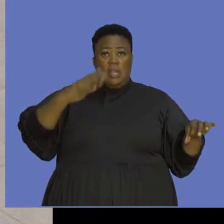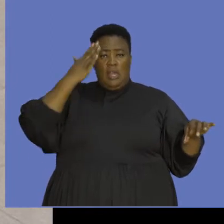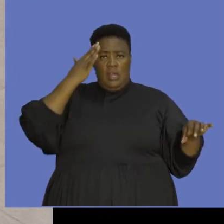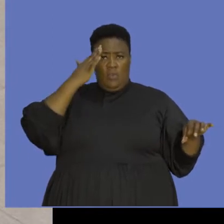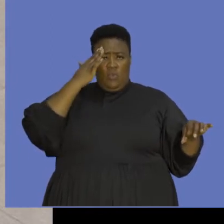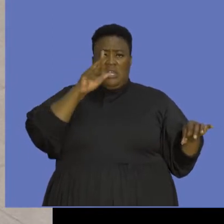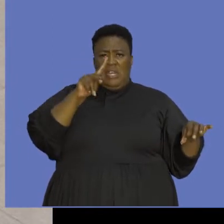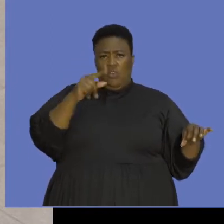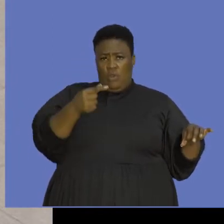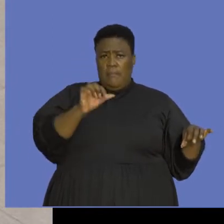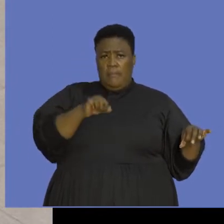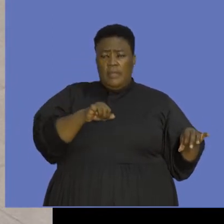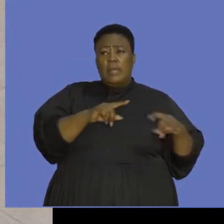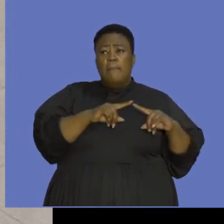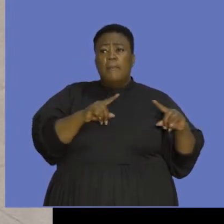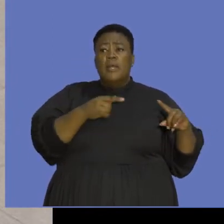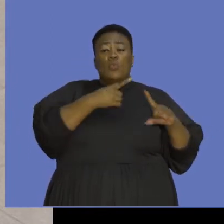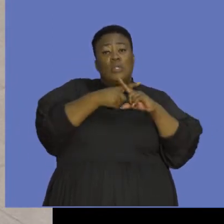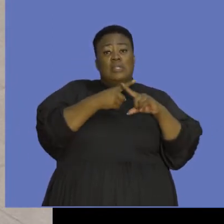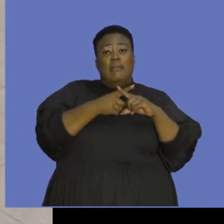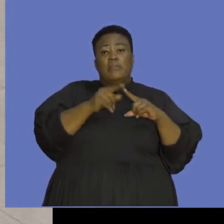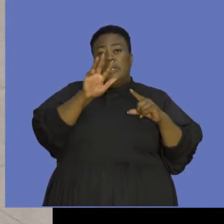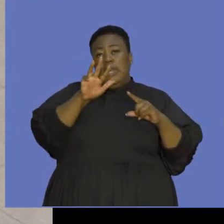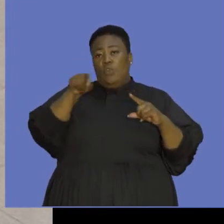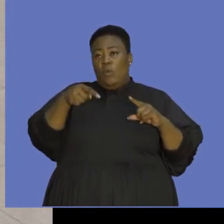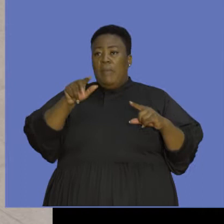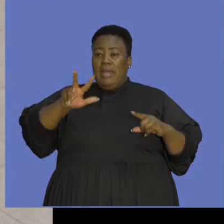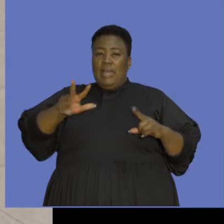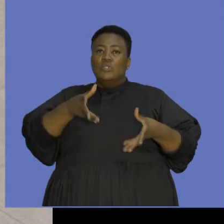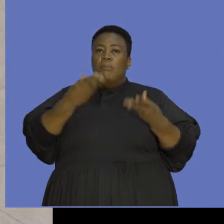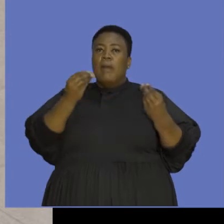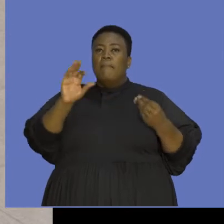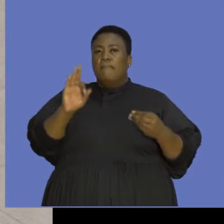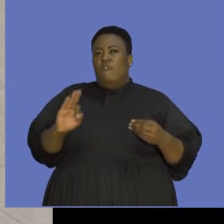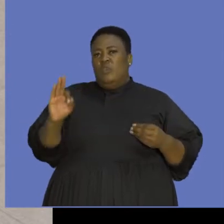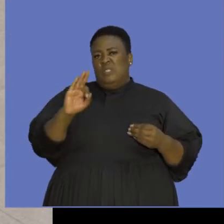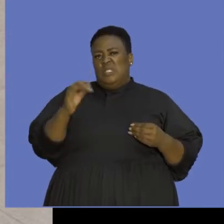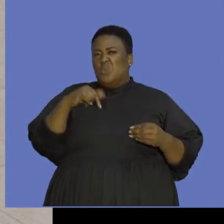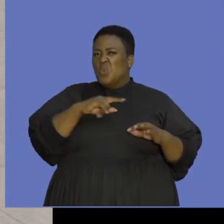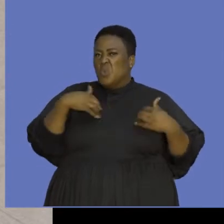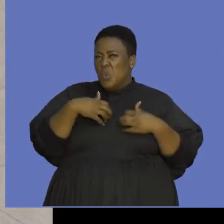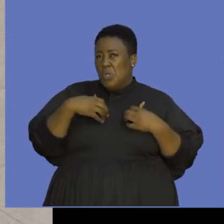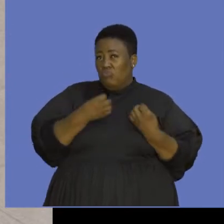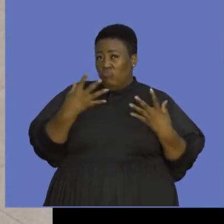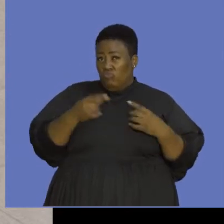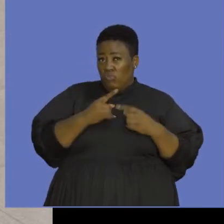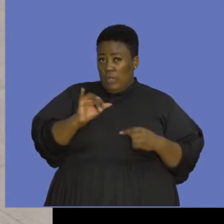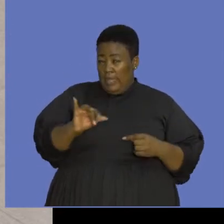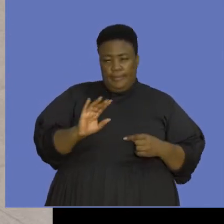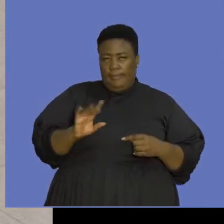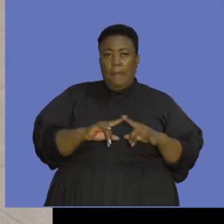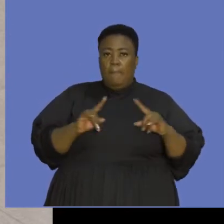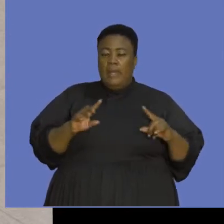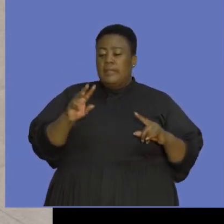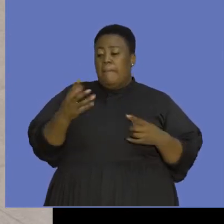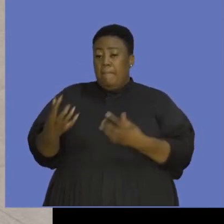in kilograms, but we would times by 9.8 to get the force. We're not going to worry too much about that, but the mass of the cart